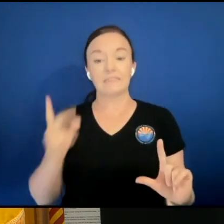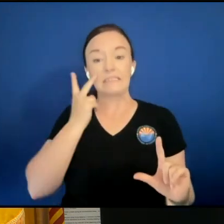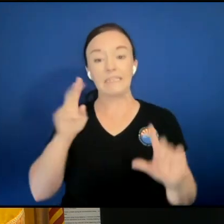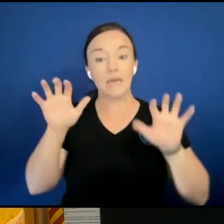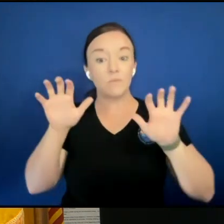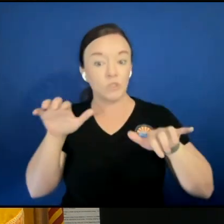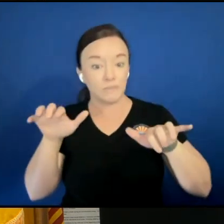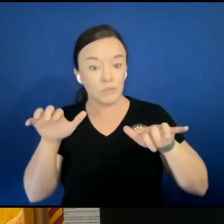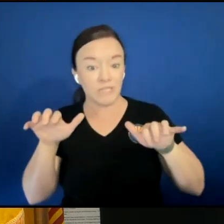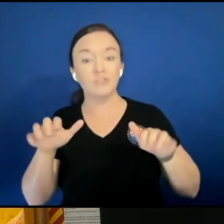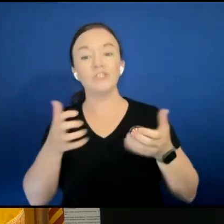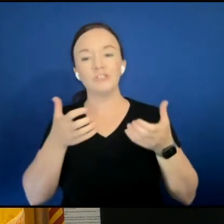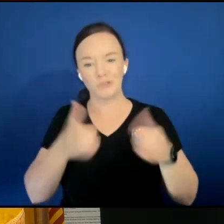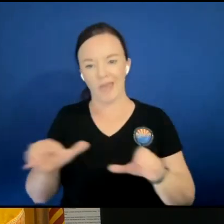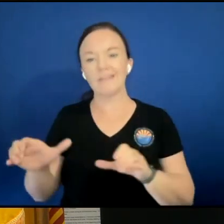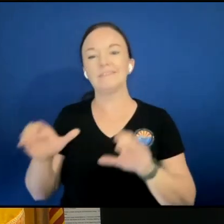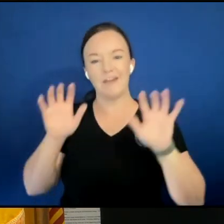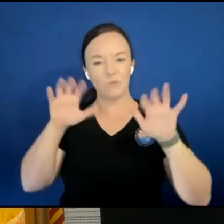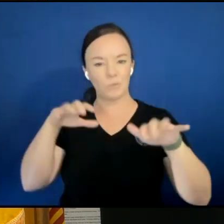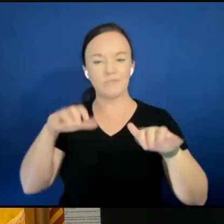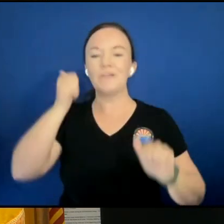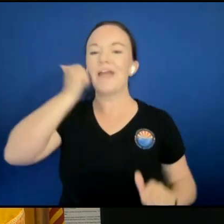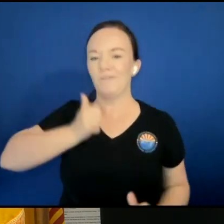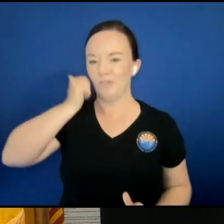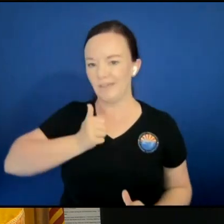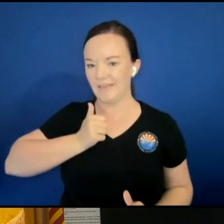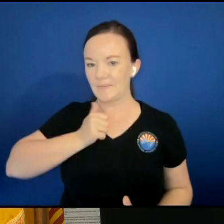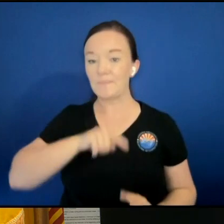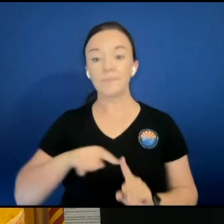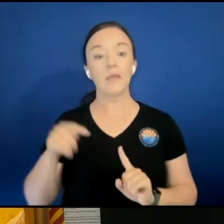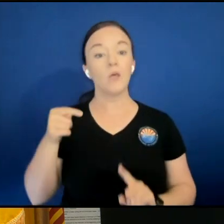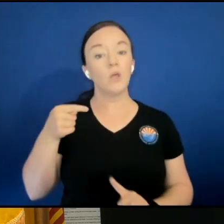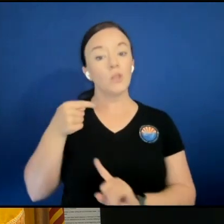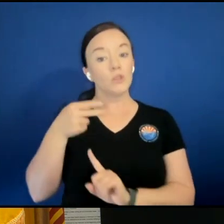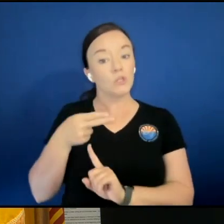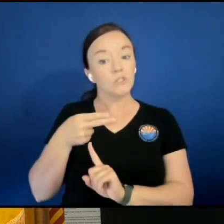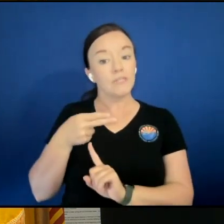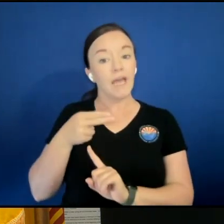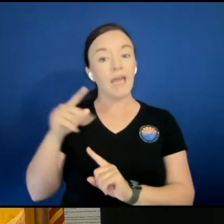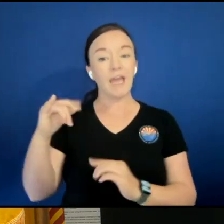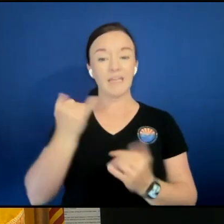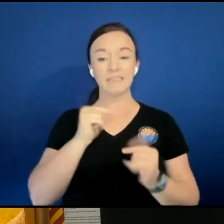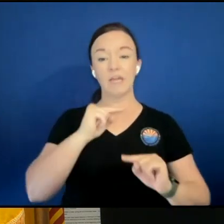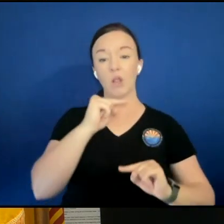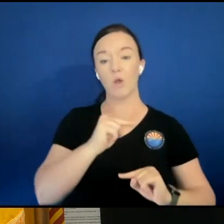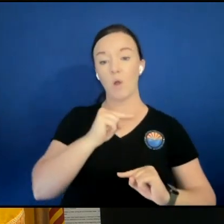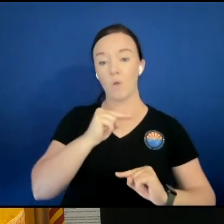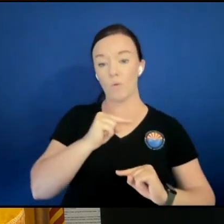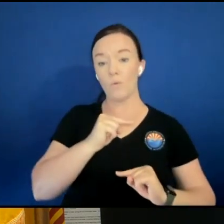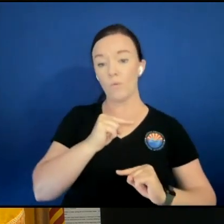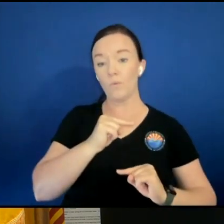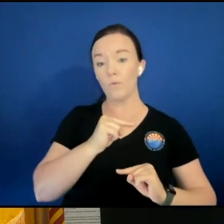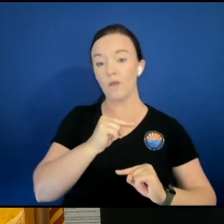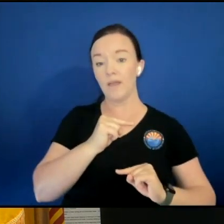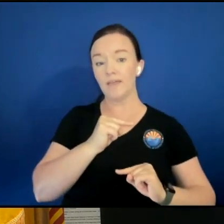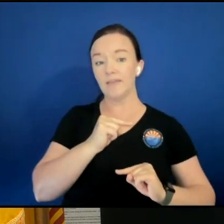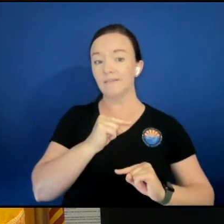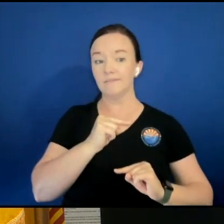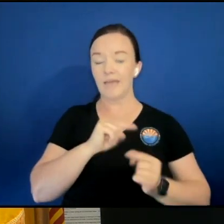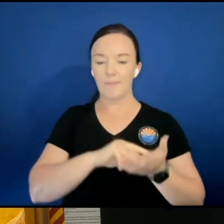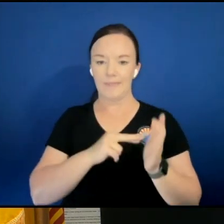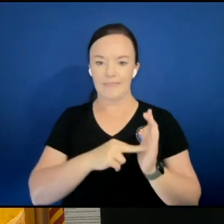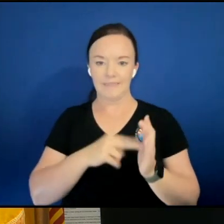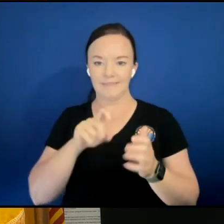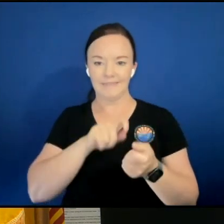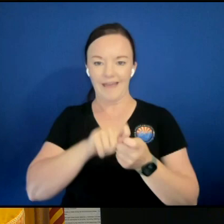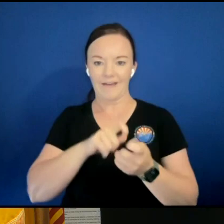chances every single day. Now Thursday, you see that bar is quite a bit lower, which means exactly what I just talked about with